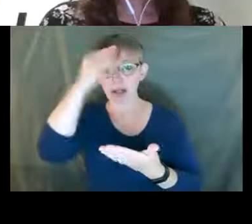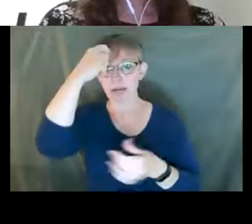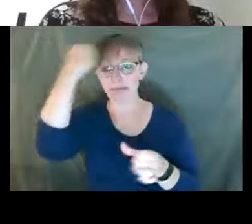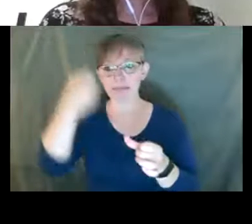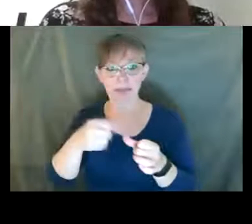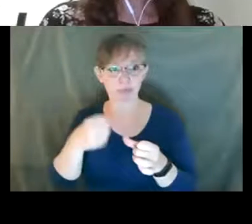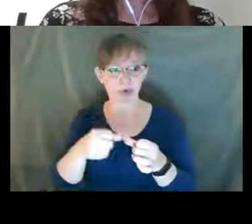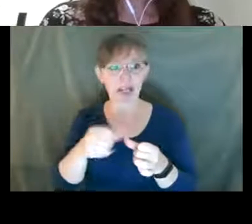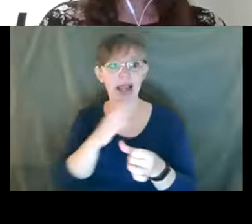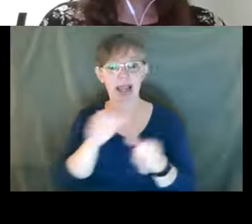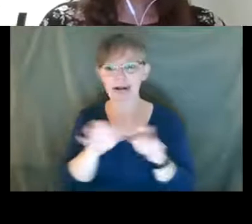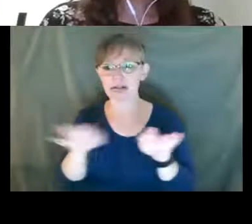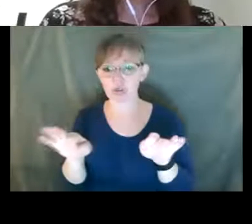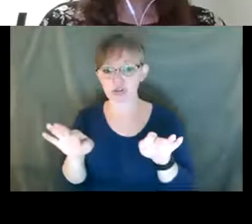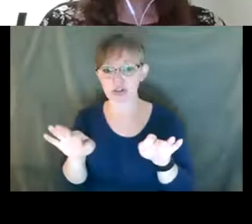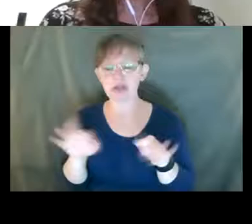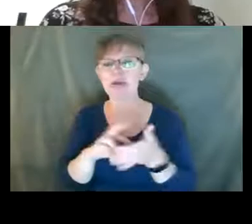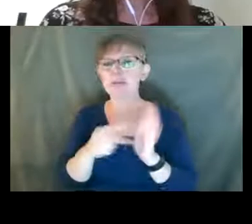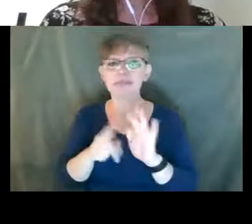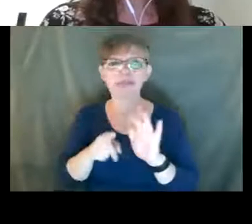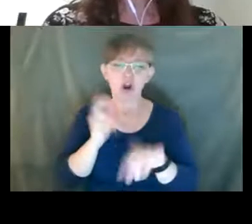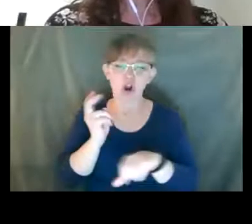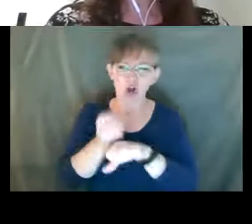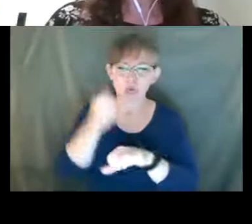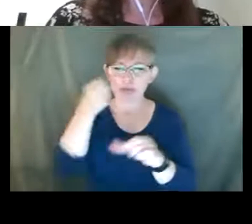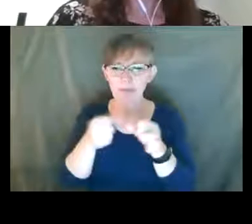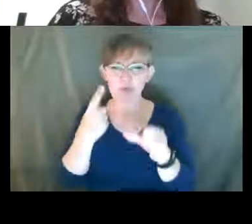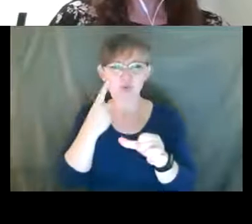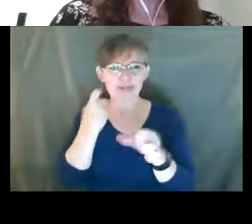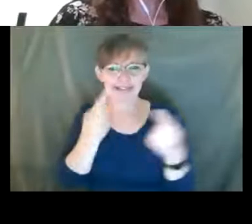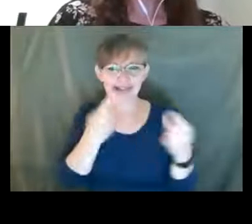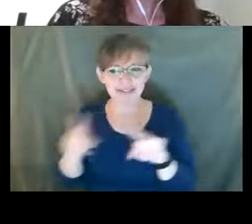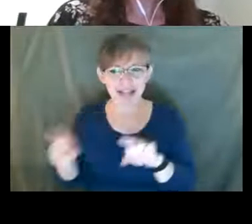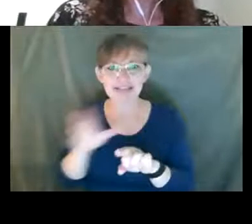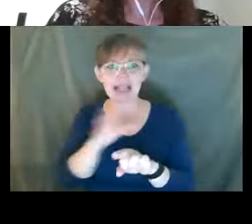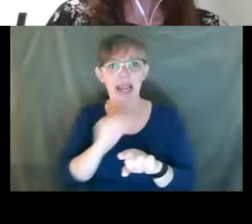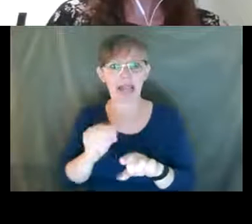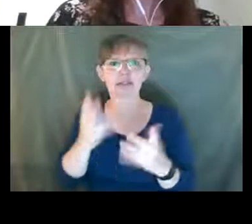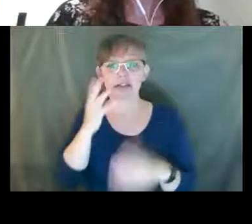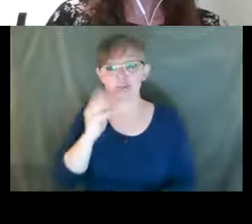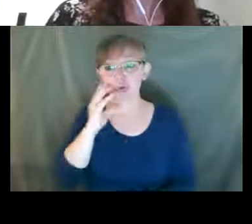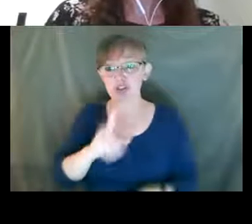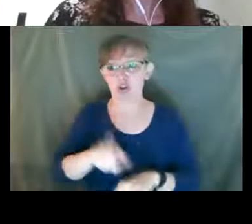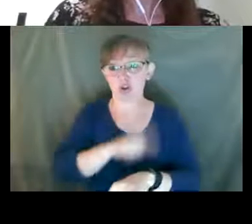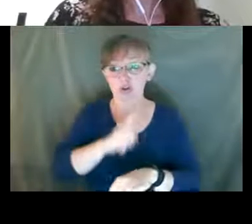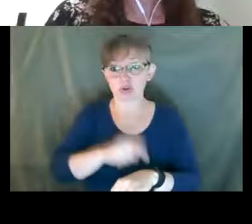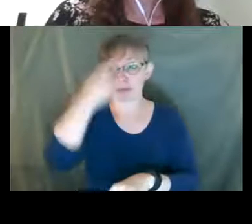to an inability to remember recent events and experience long-term memory gaps.